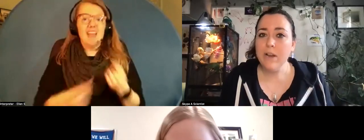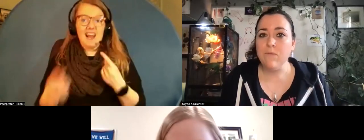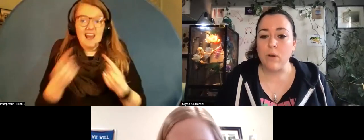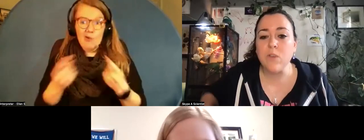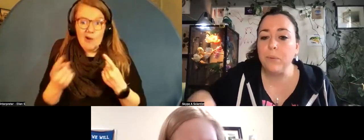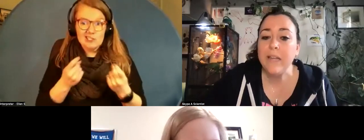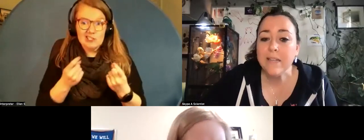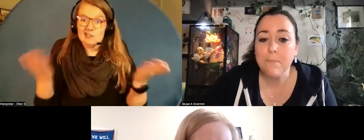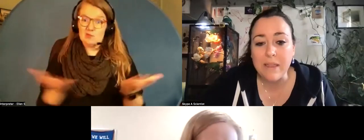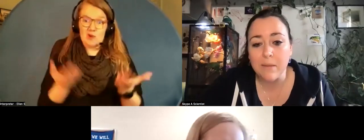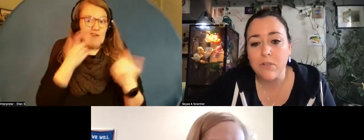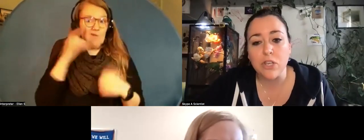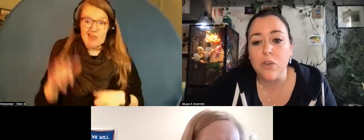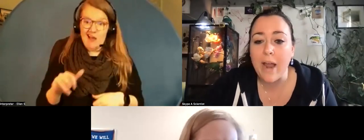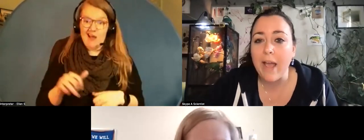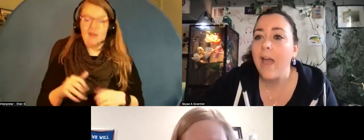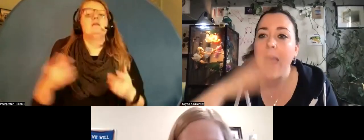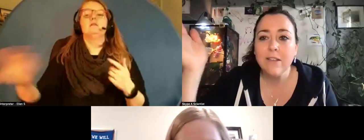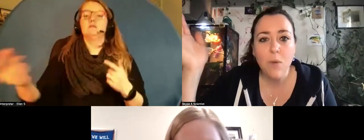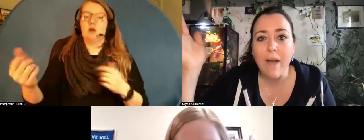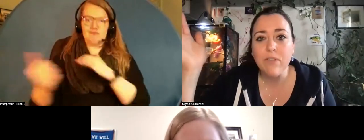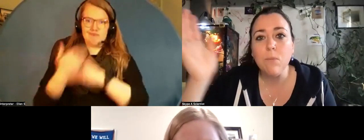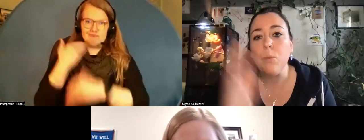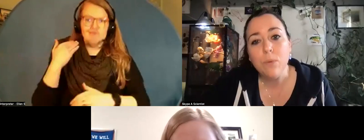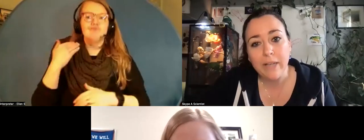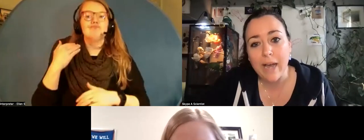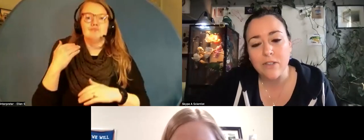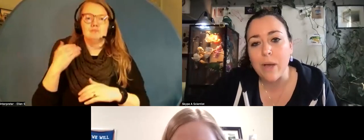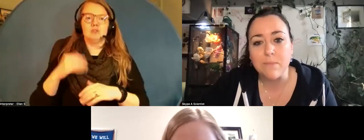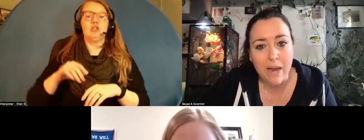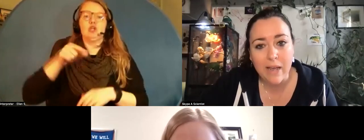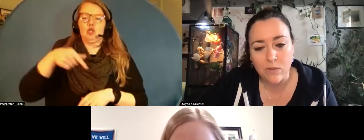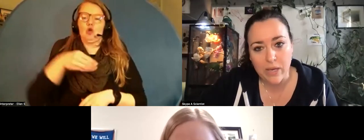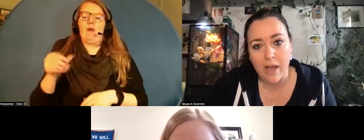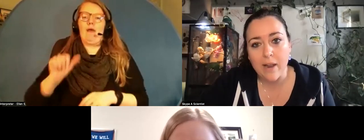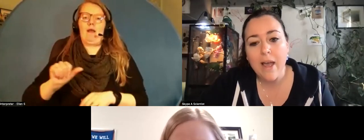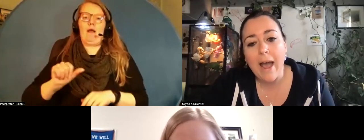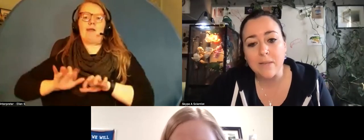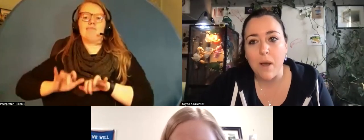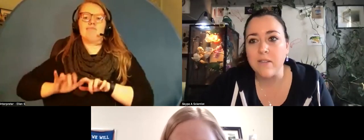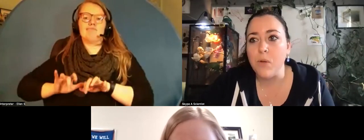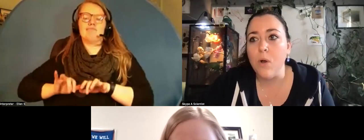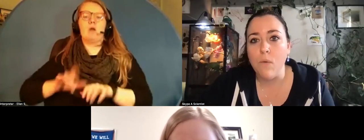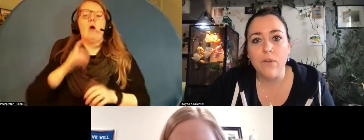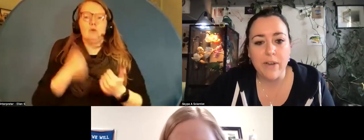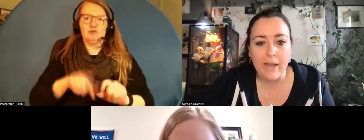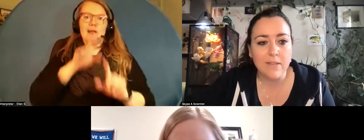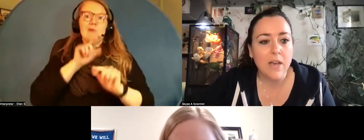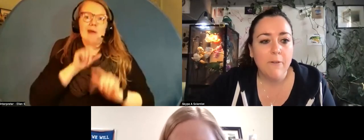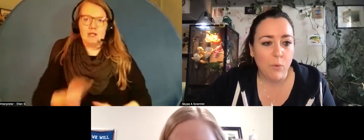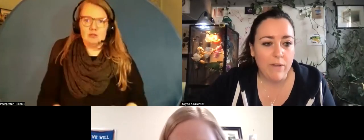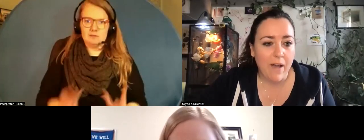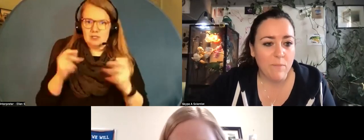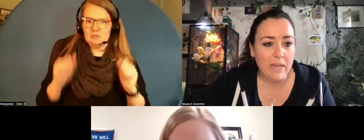that's what we're here for. So please submit them to the Q&A as you have them. We will get to as many as we can as possible over the